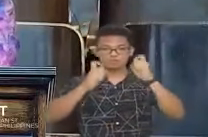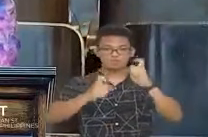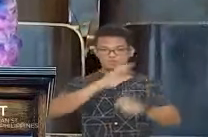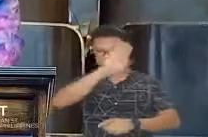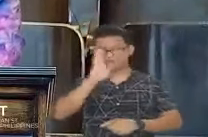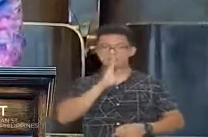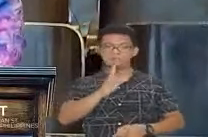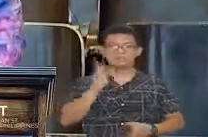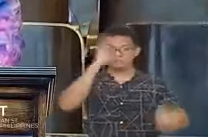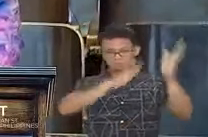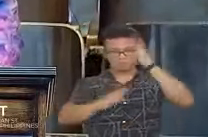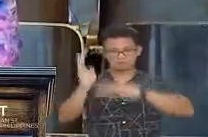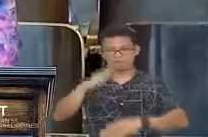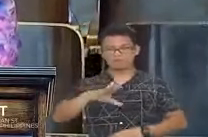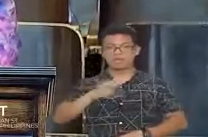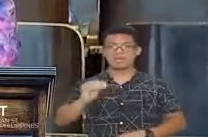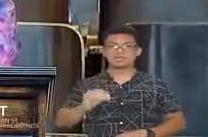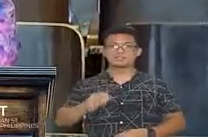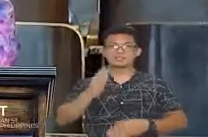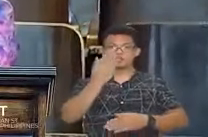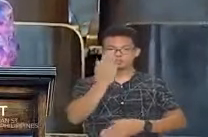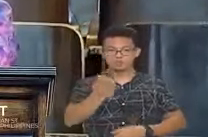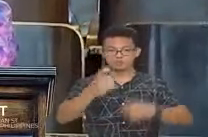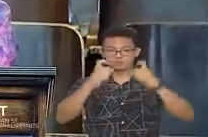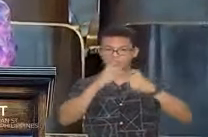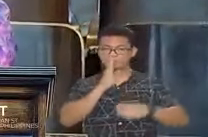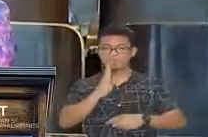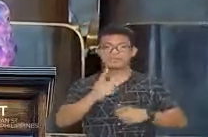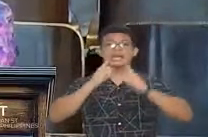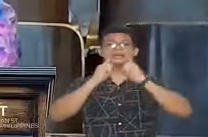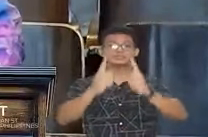a problem. You should be the solution.